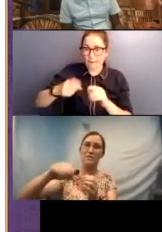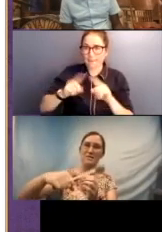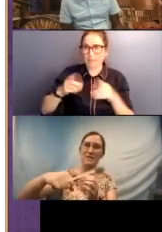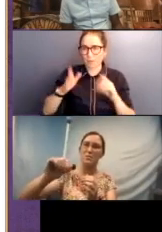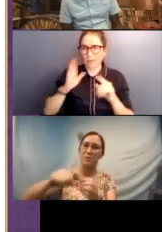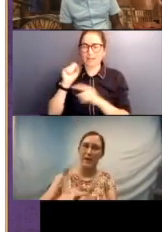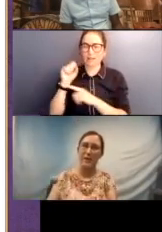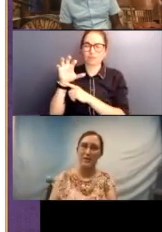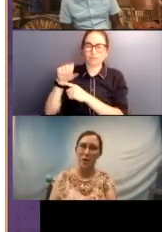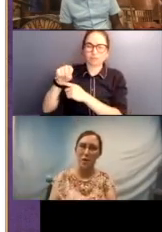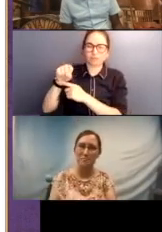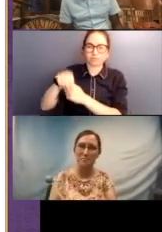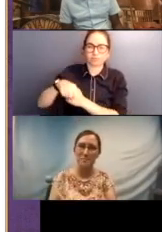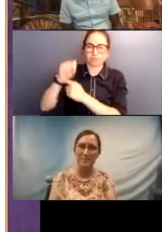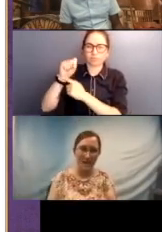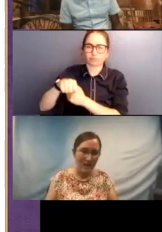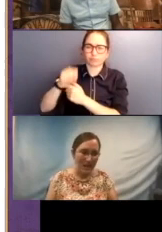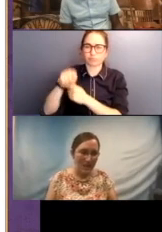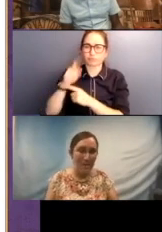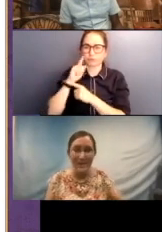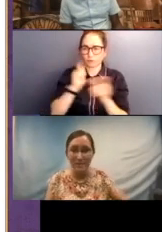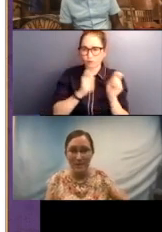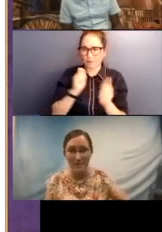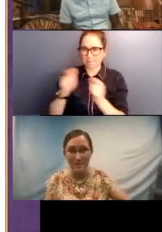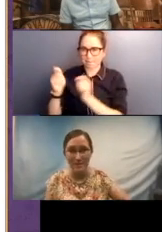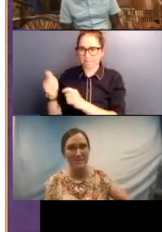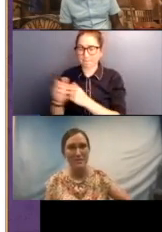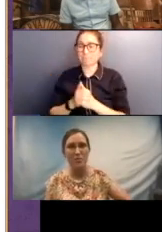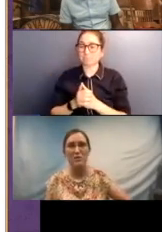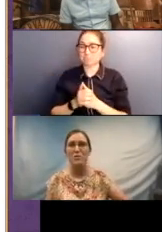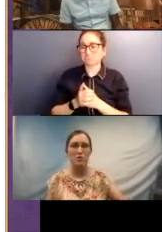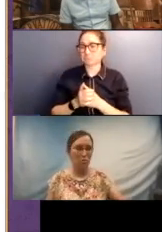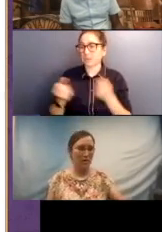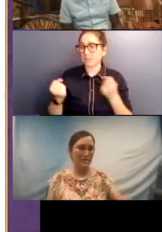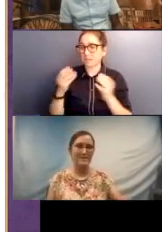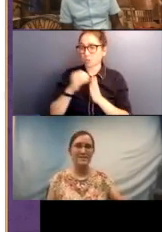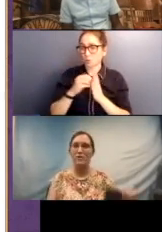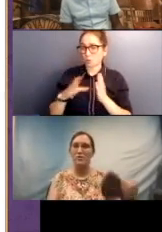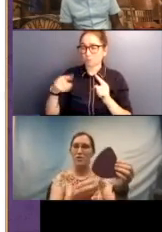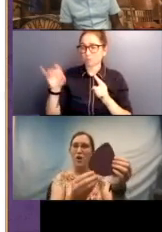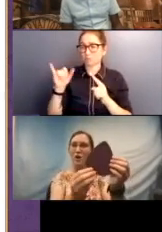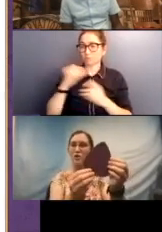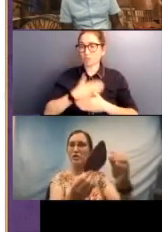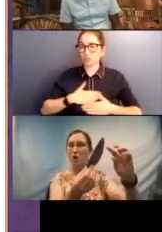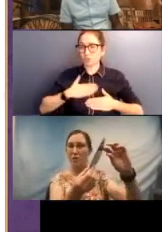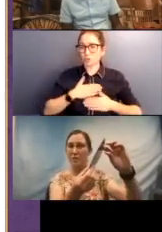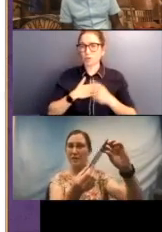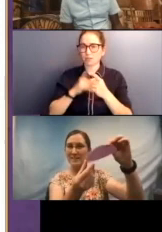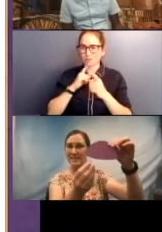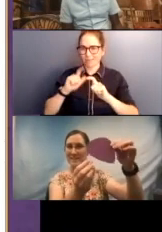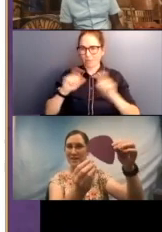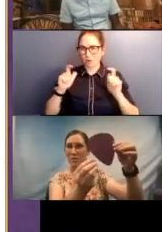more success while playing the drum. Many of my students also enjoy this extra large guitar